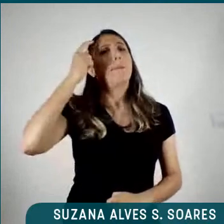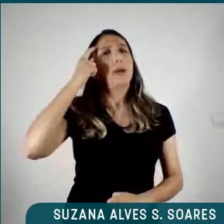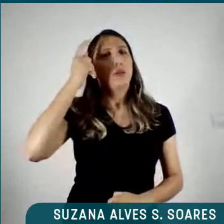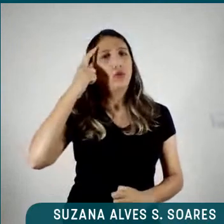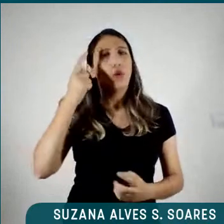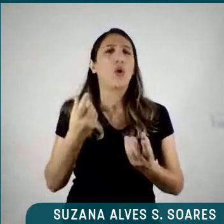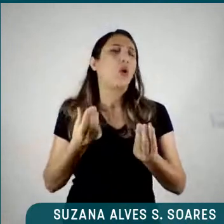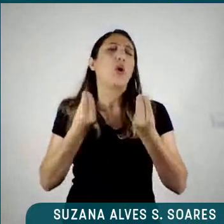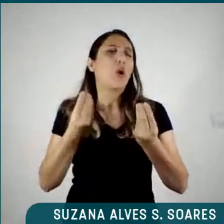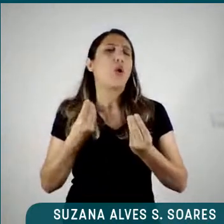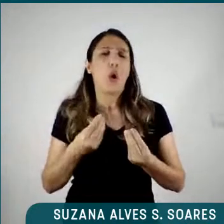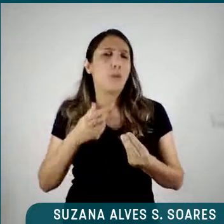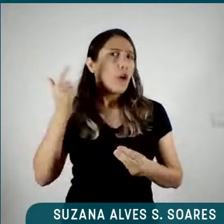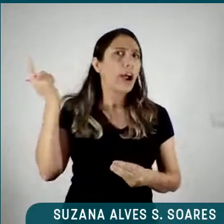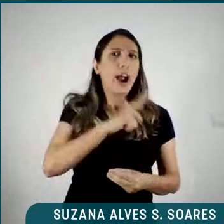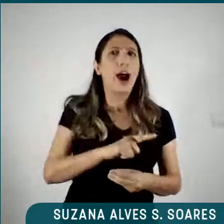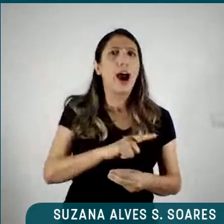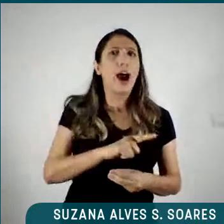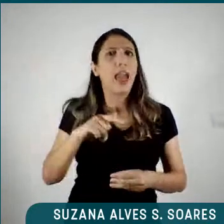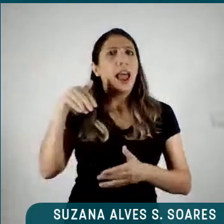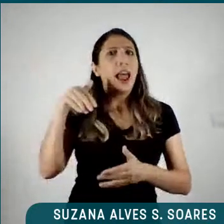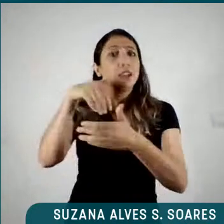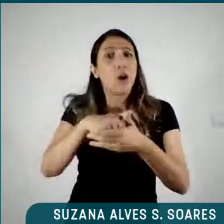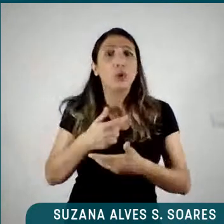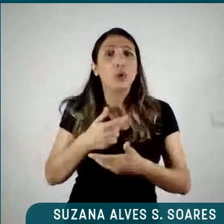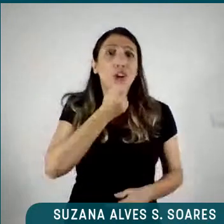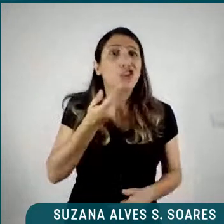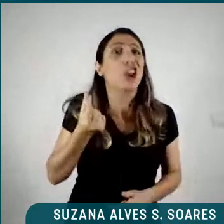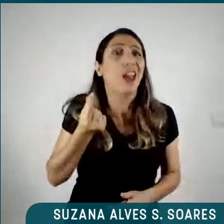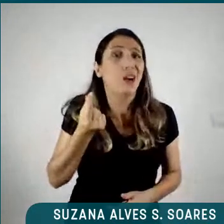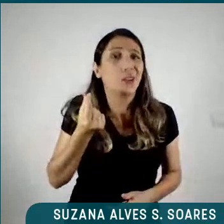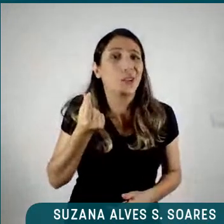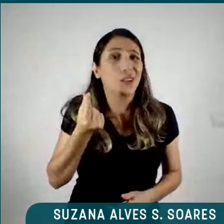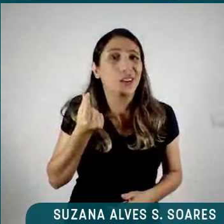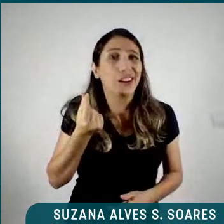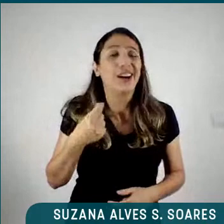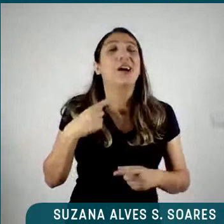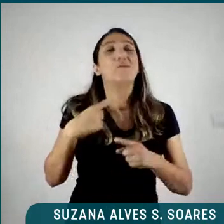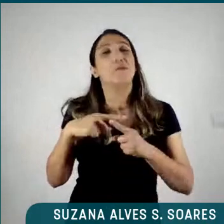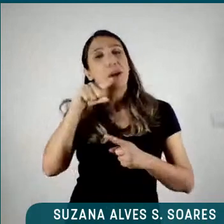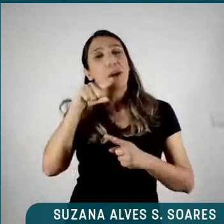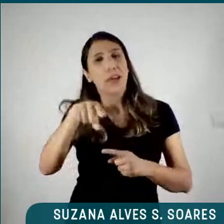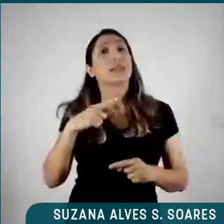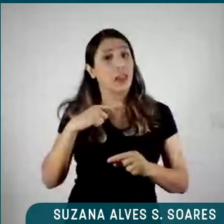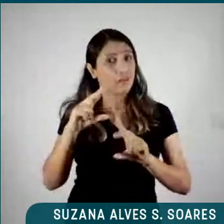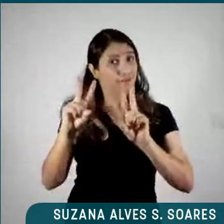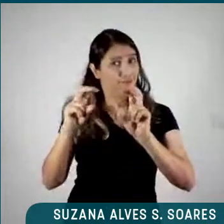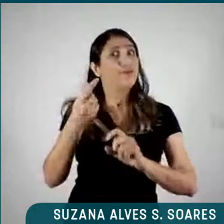woman. And one of the things in working with this MP from São Paulo is that